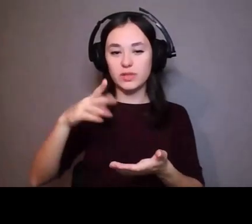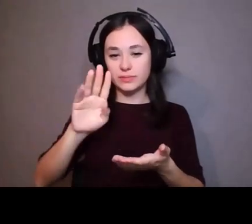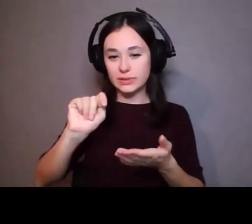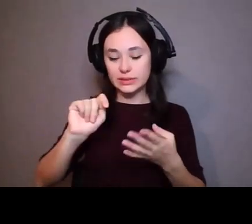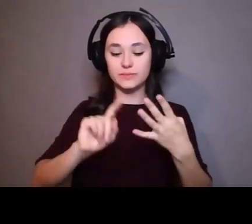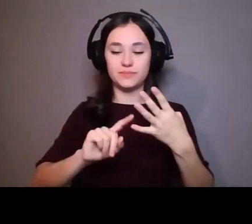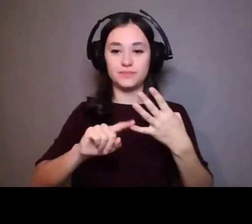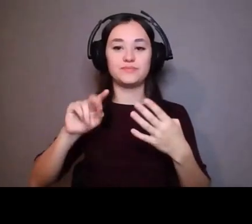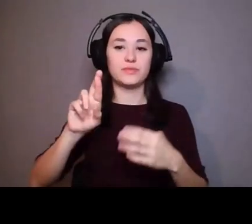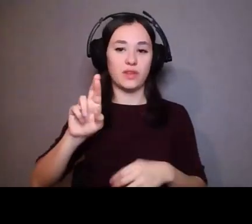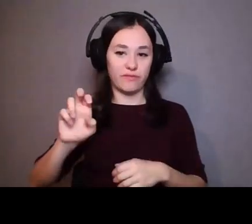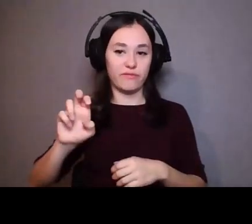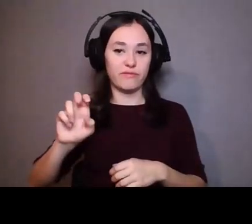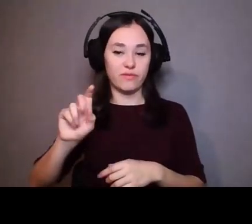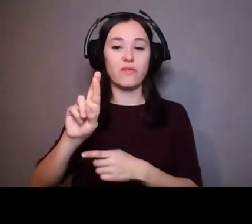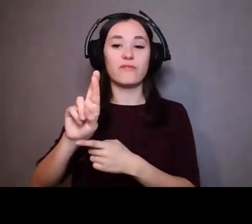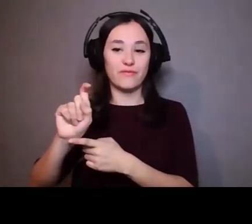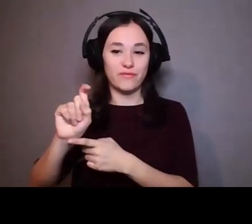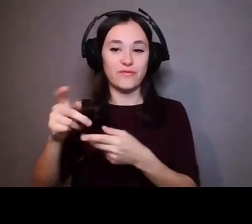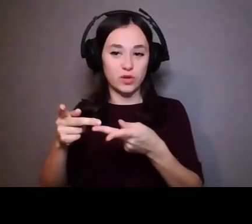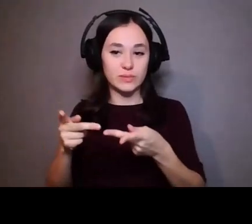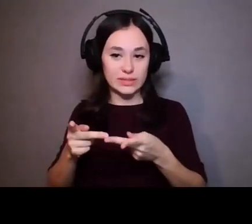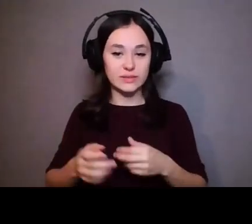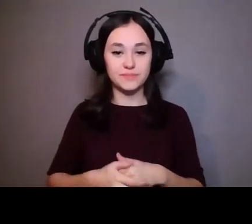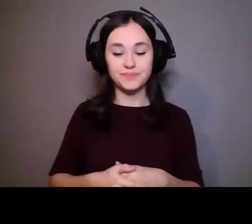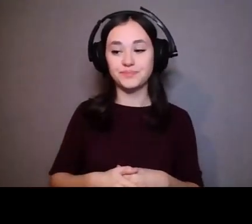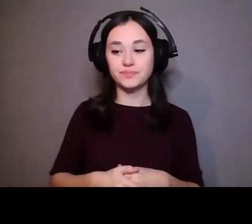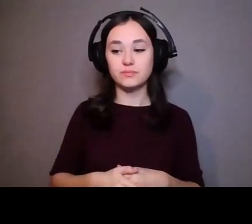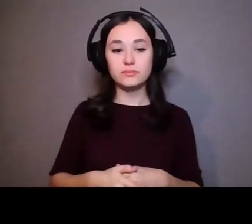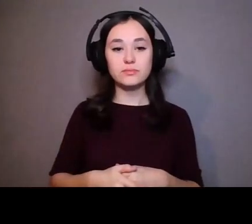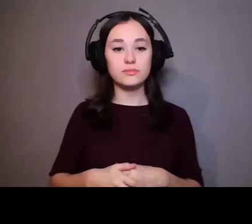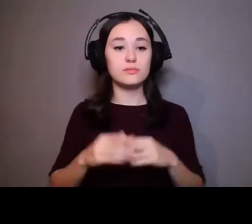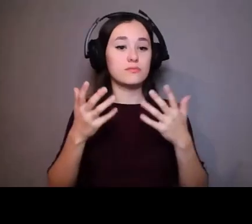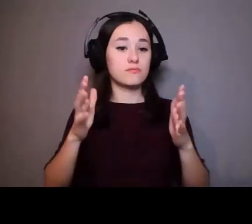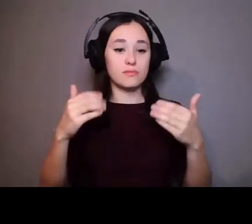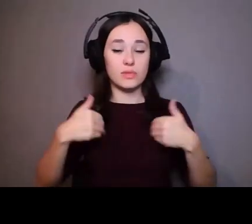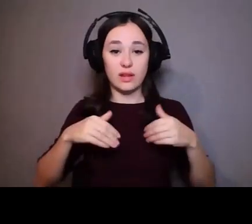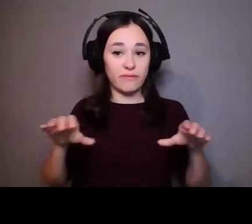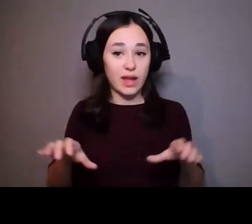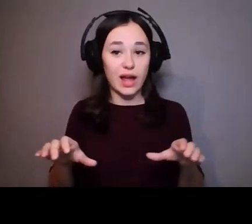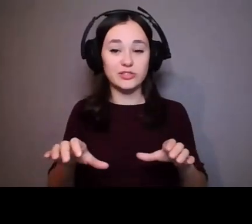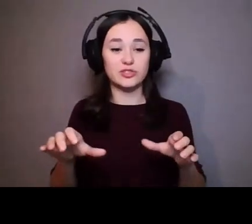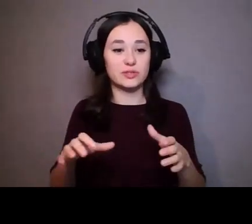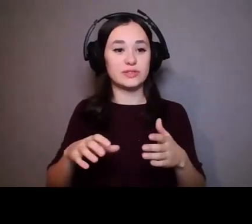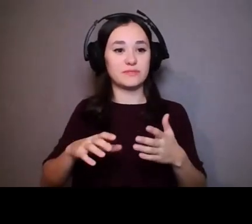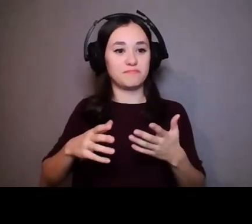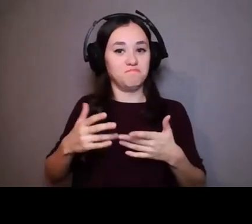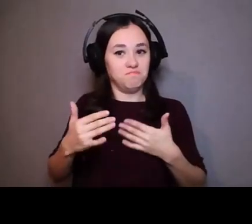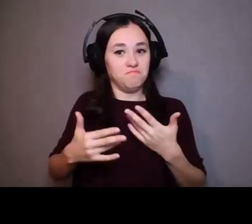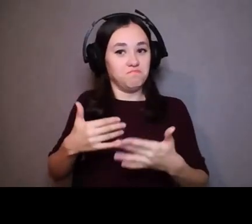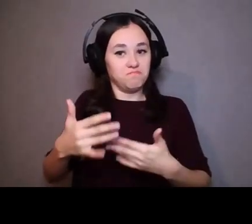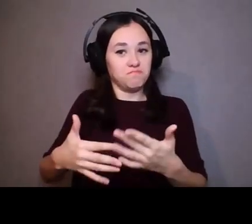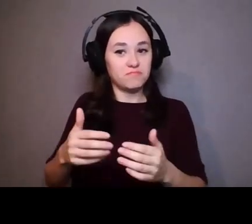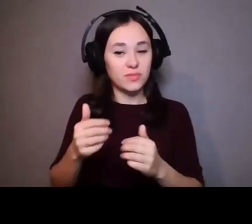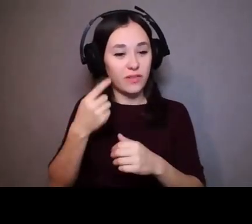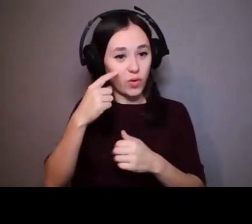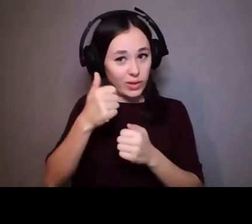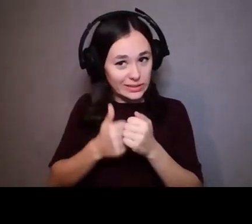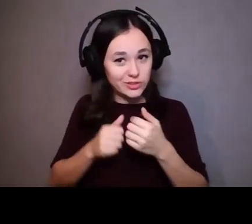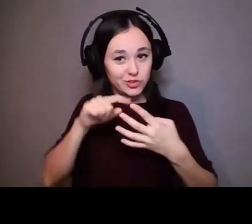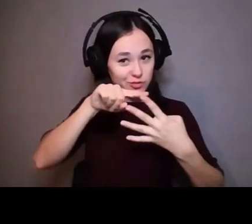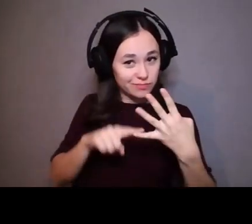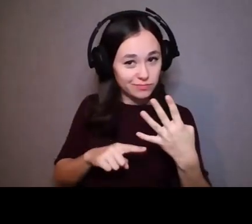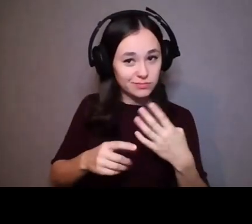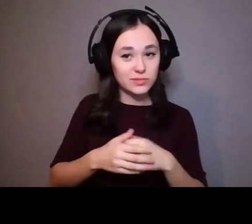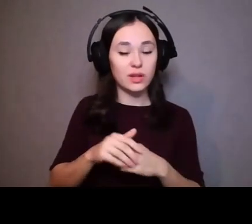benefits. To the extent that there are already actions underway in each of these buckets, and there are, we are not going to focus on